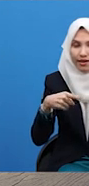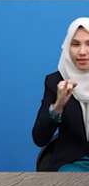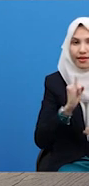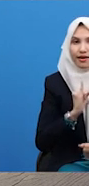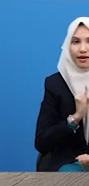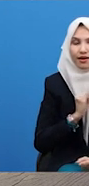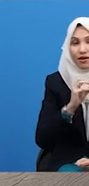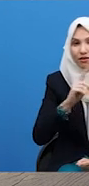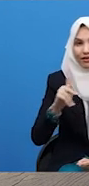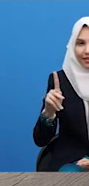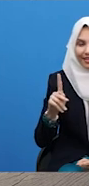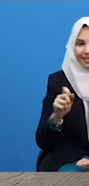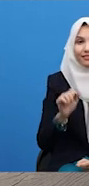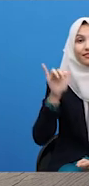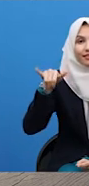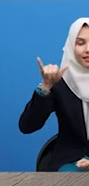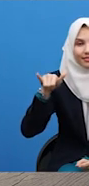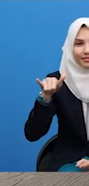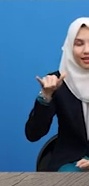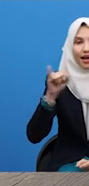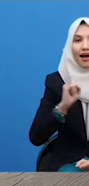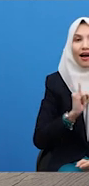Okay then, yes, I agree with you.